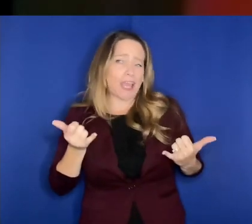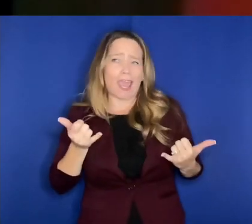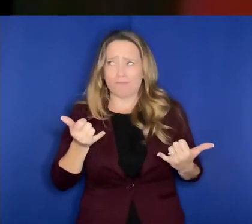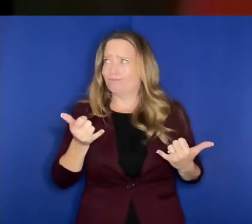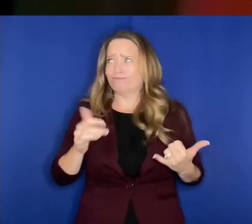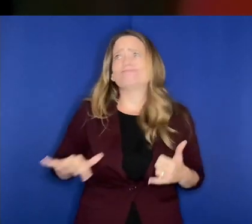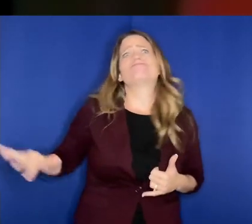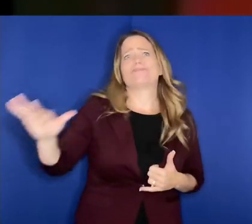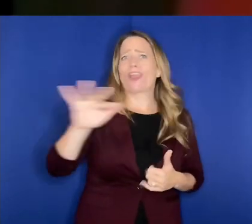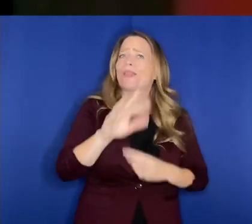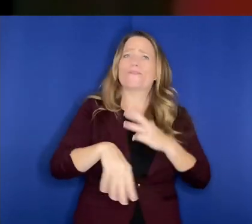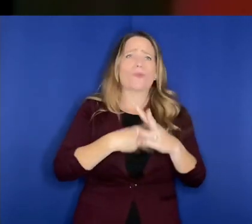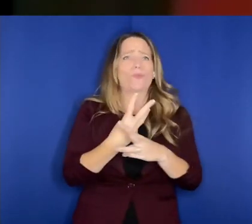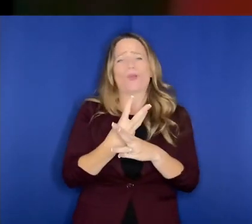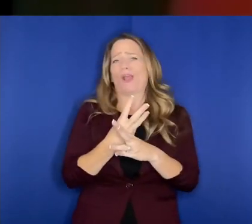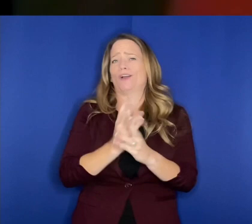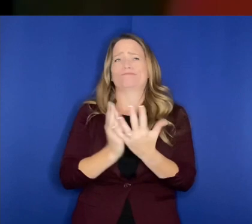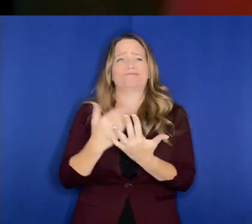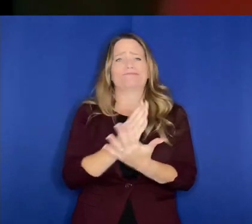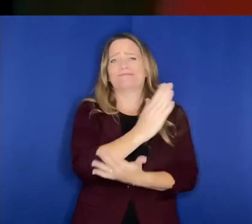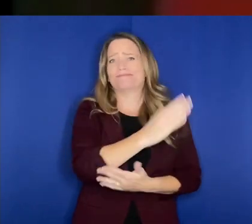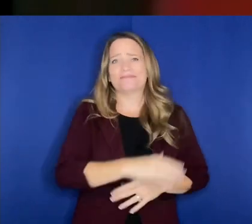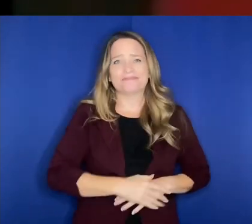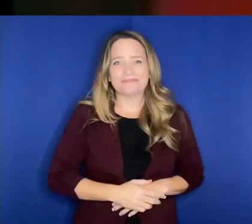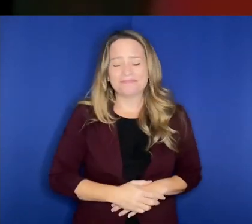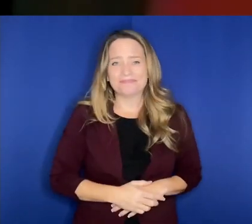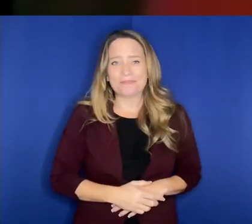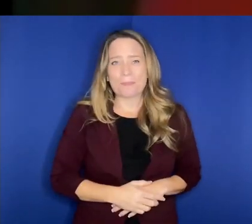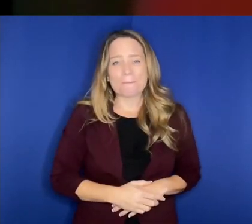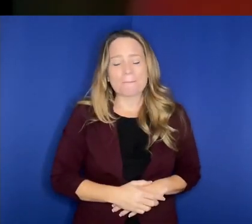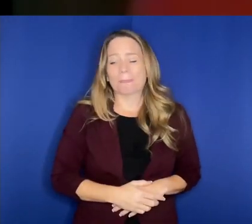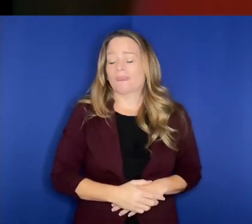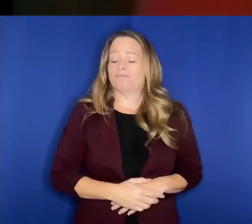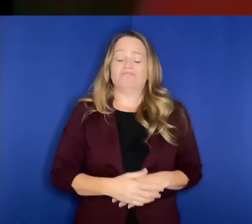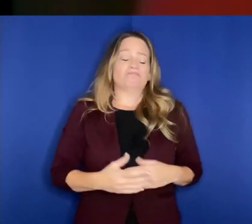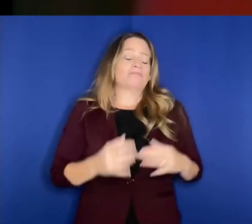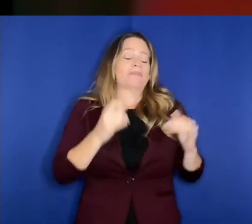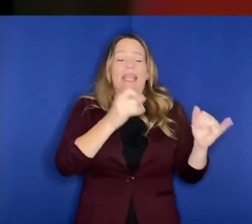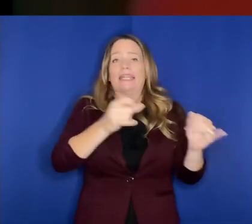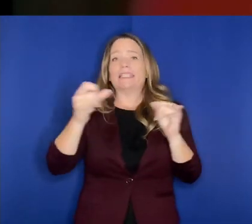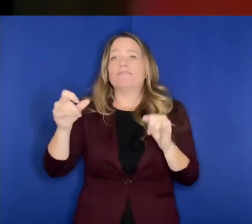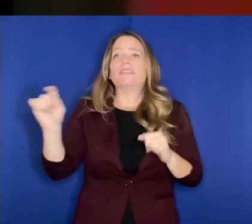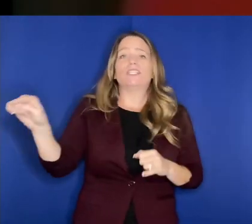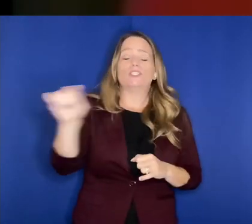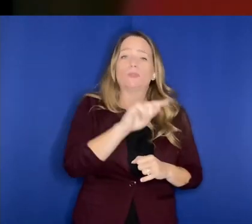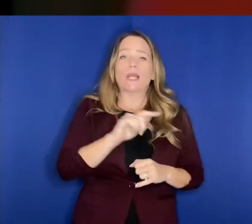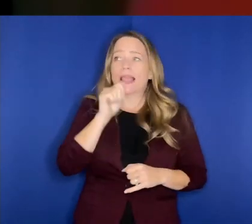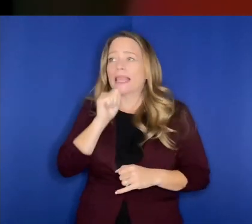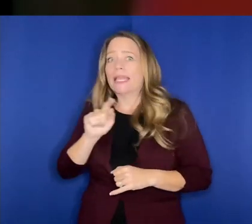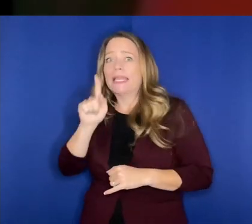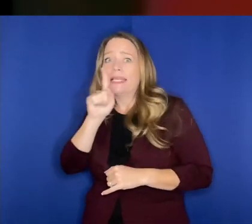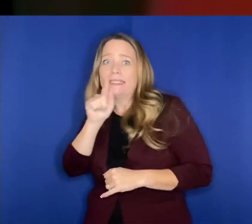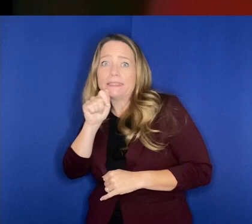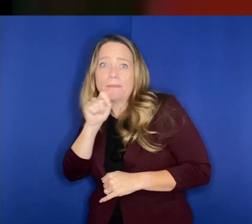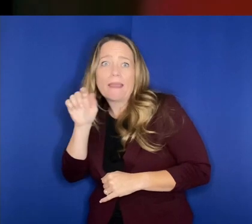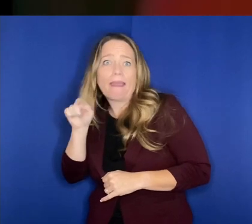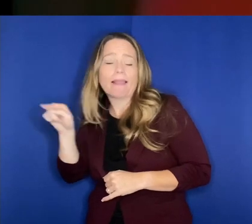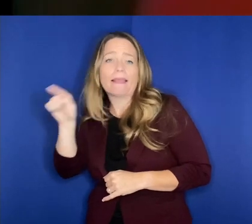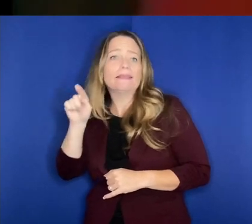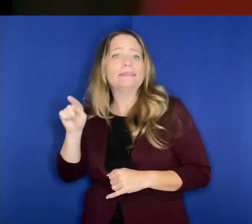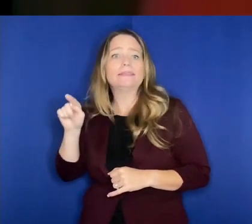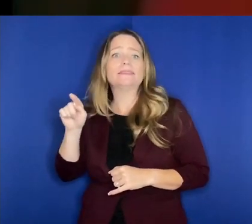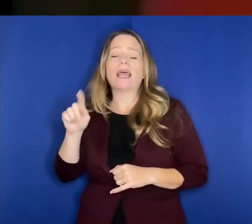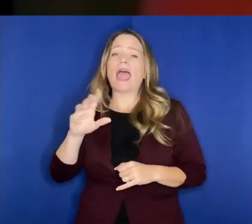Canada and throughout the world, through the industry of individual Ismailis and the assistance of the Aga